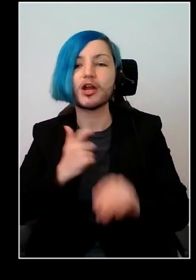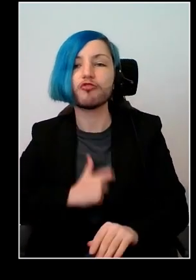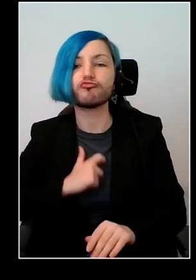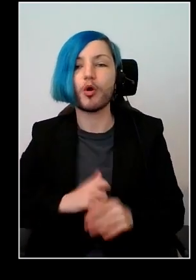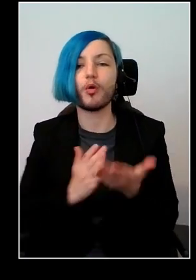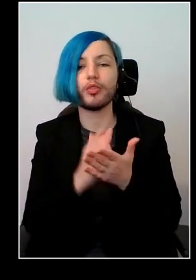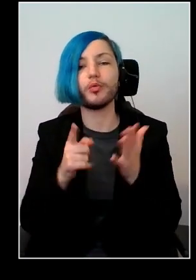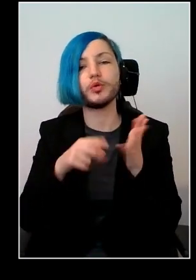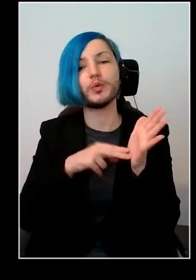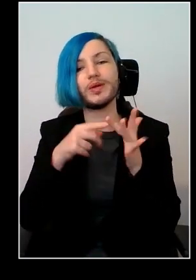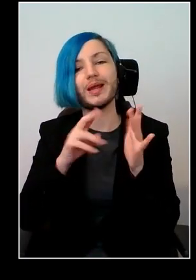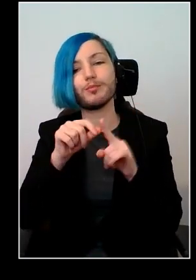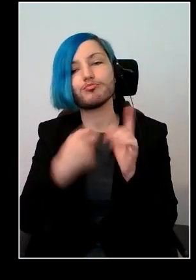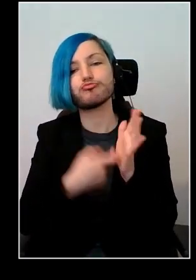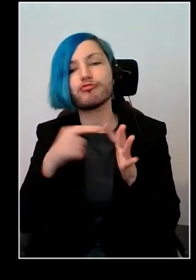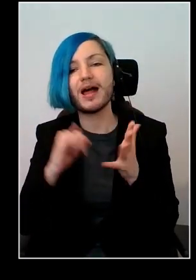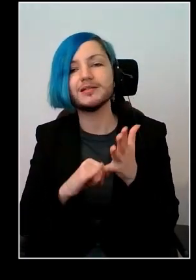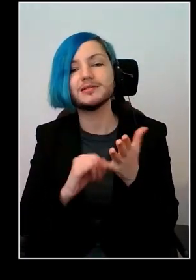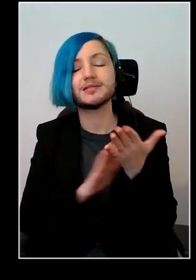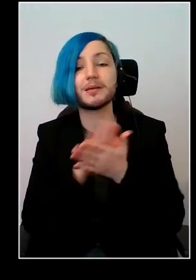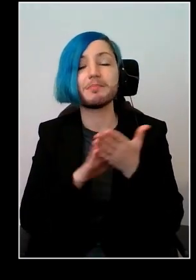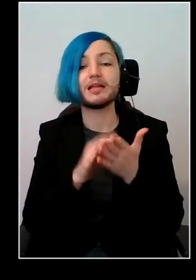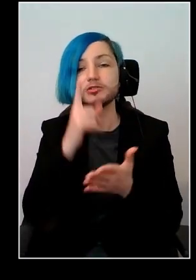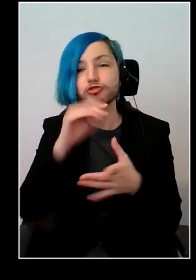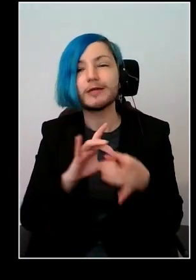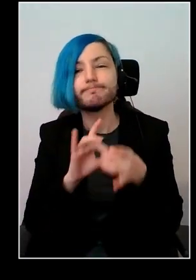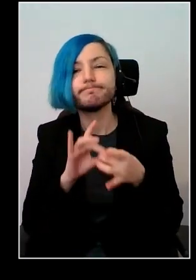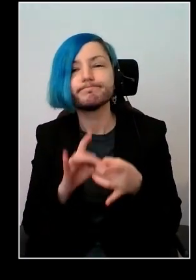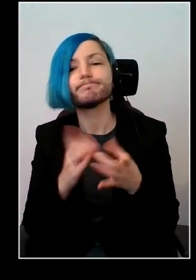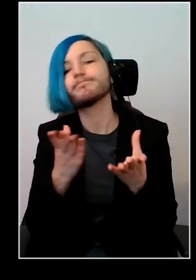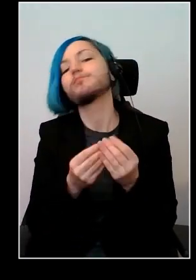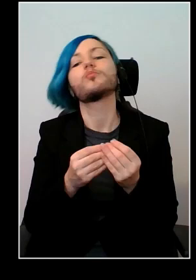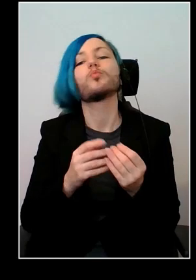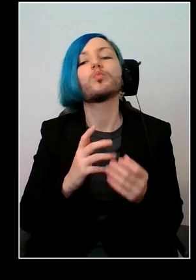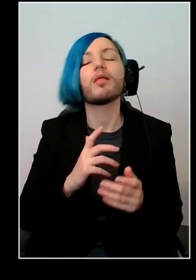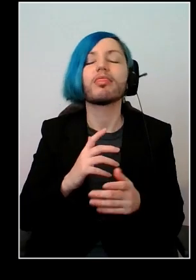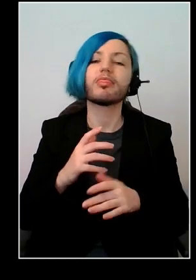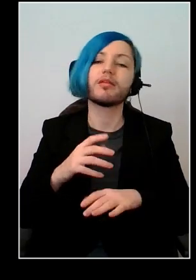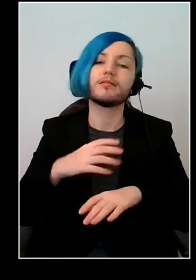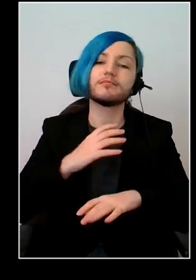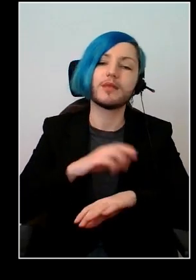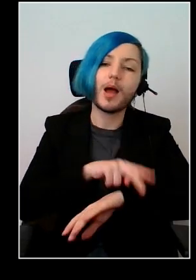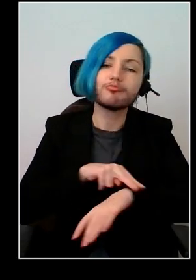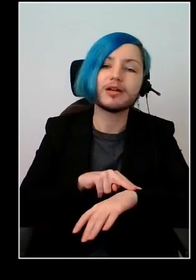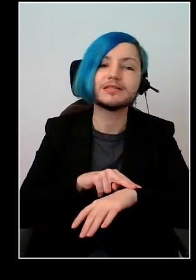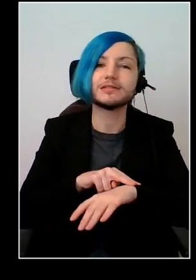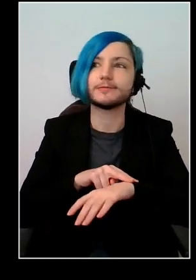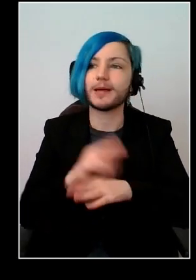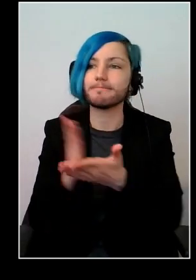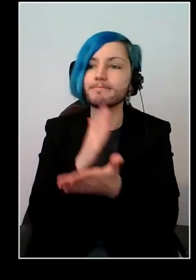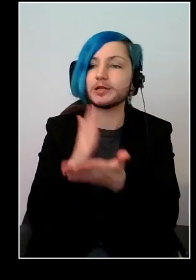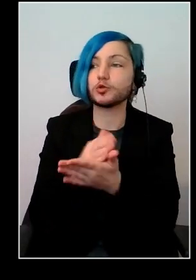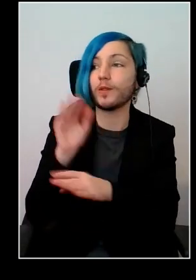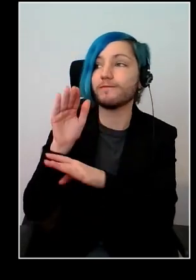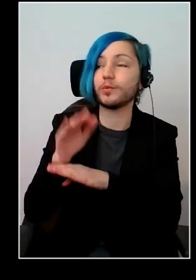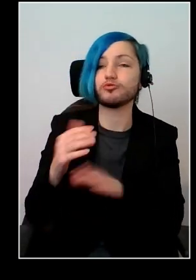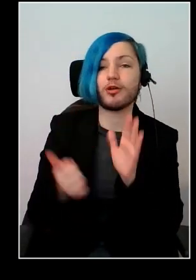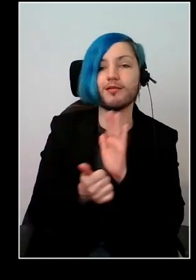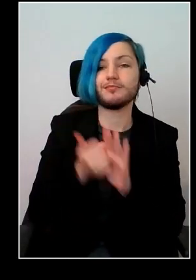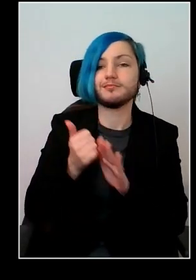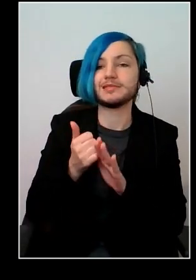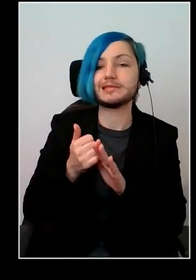UniPress allows her to work with apprentices and secure the future talent pipeline for that particular